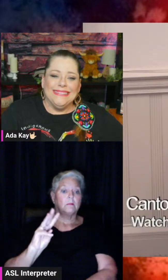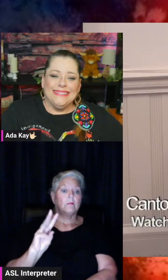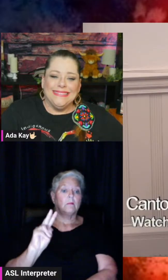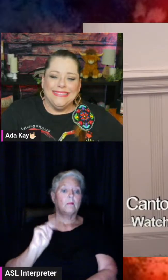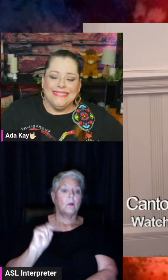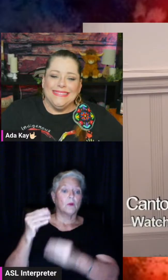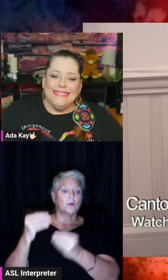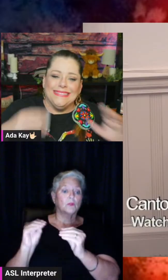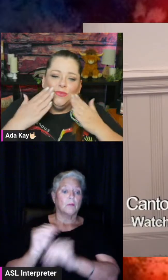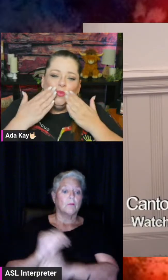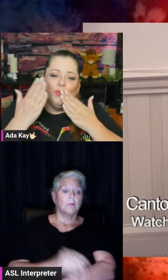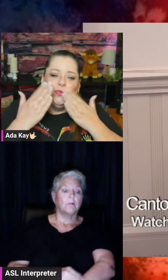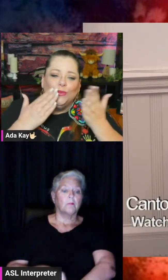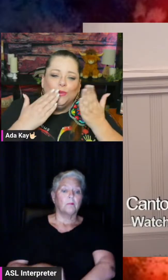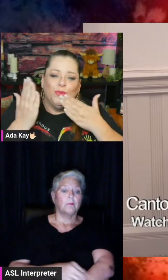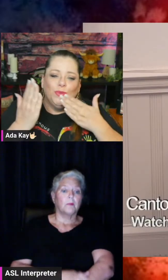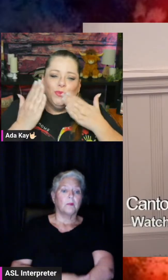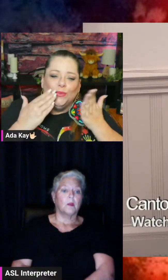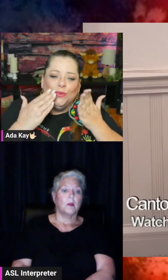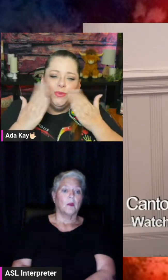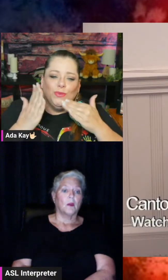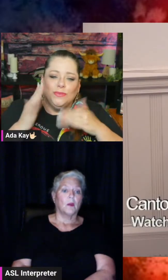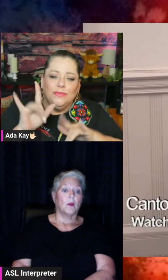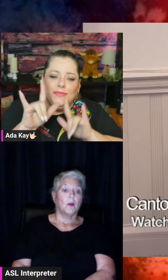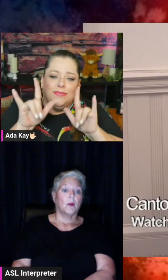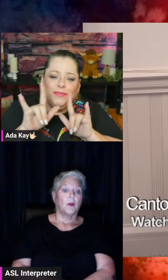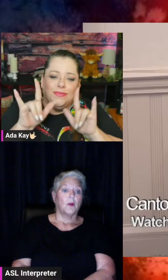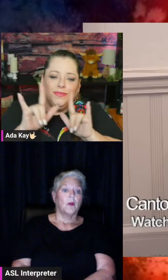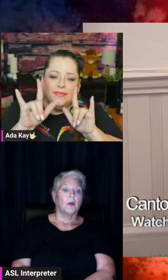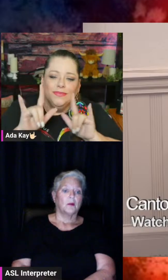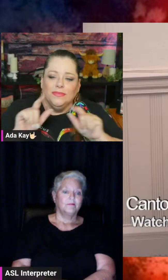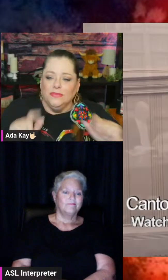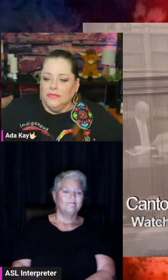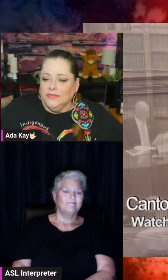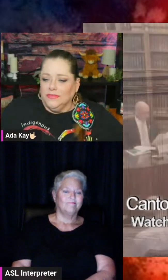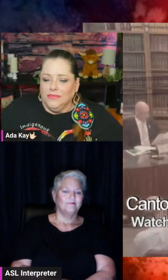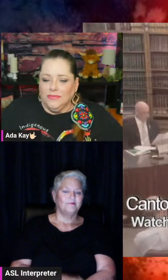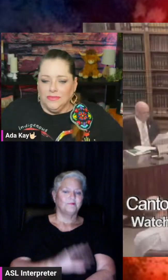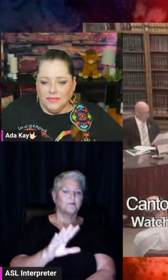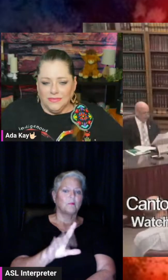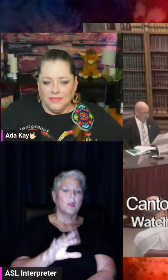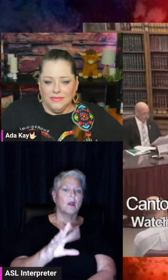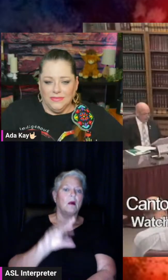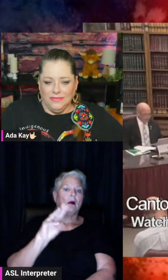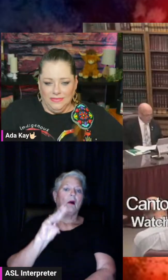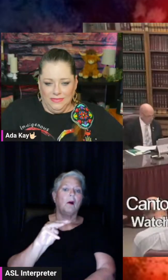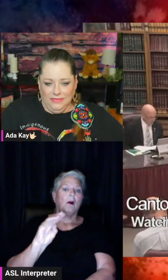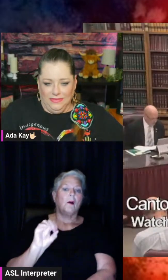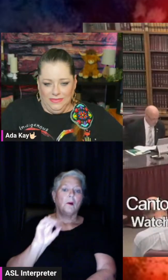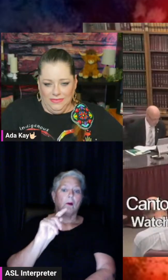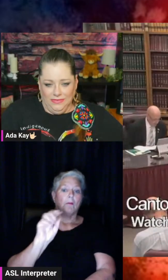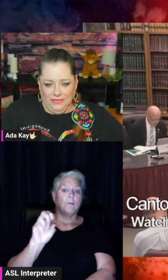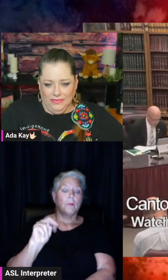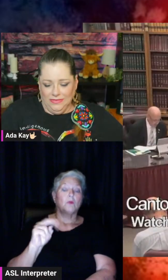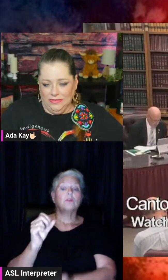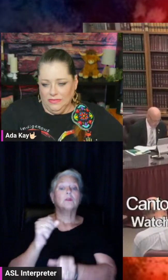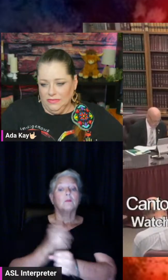Thank you. Okay. So motion has been made and seconded. All those in favor say aye. Aye. Aye.